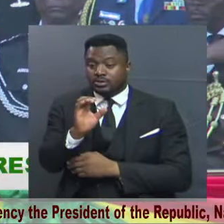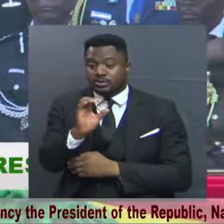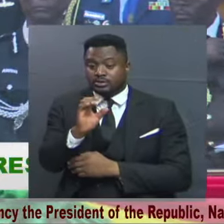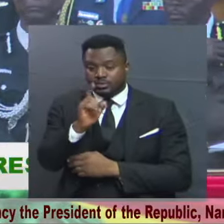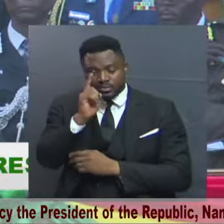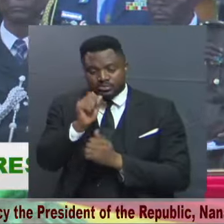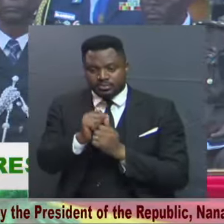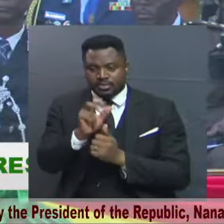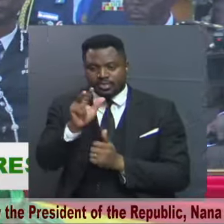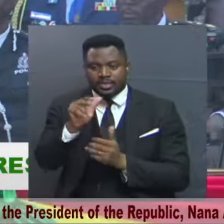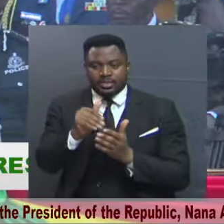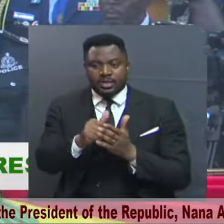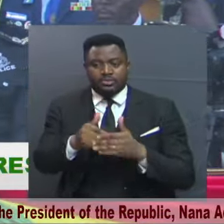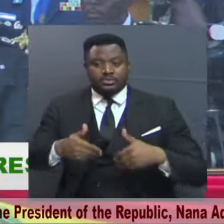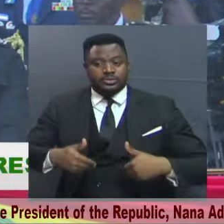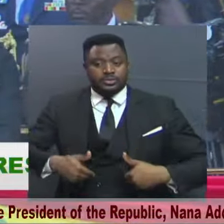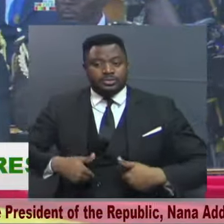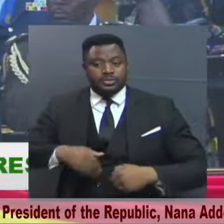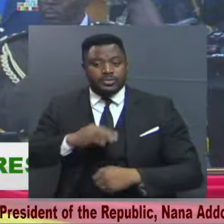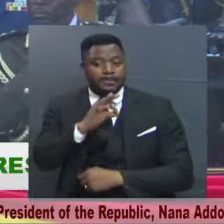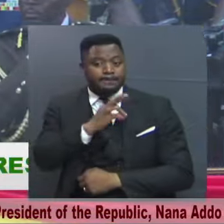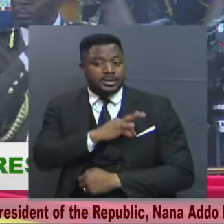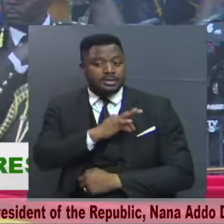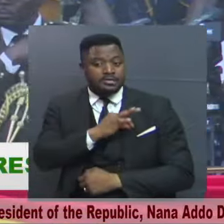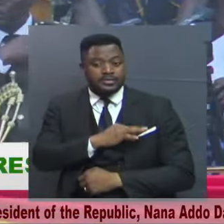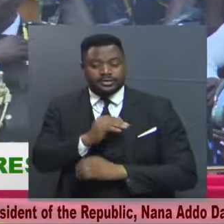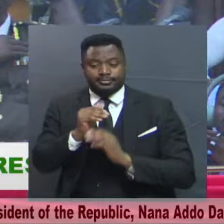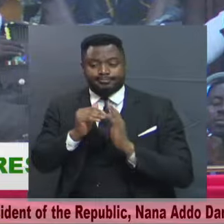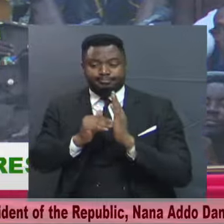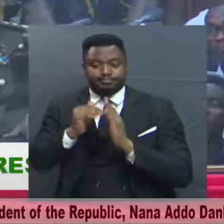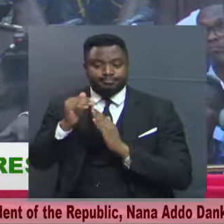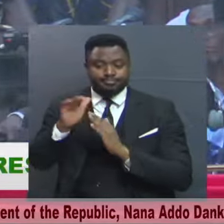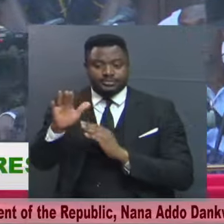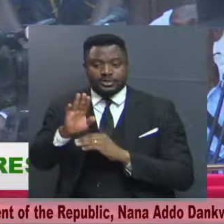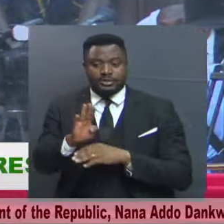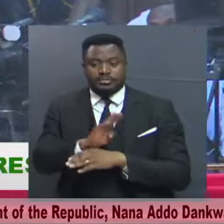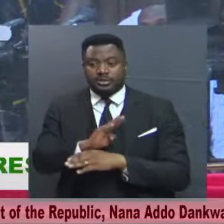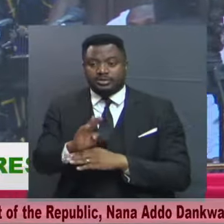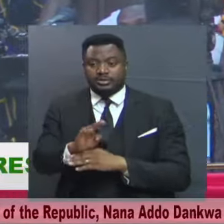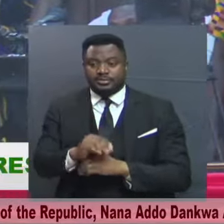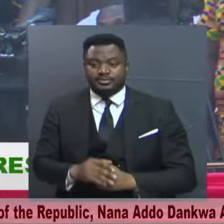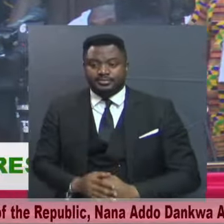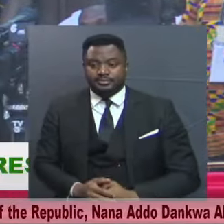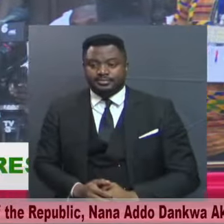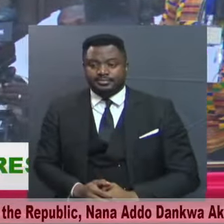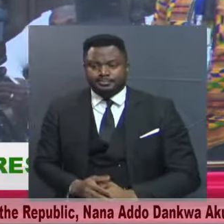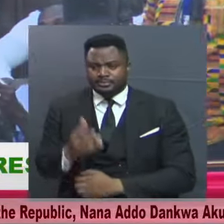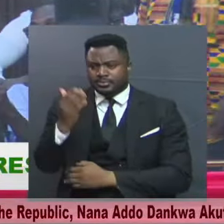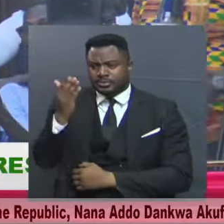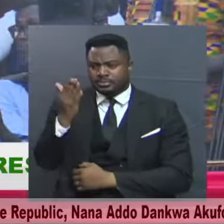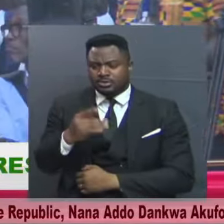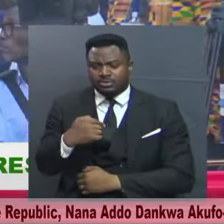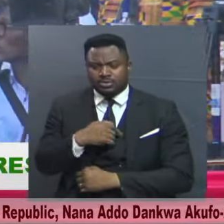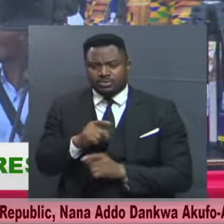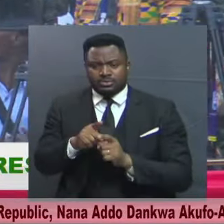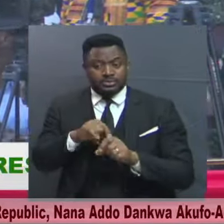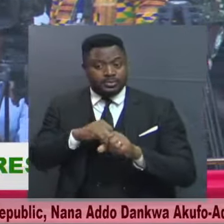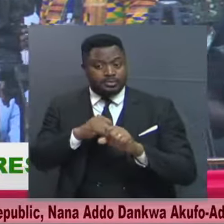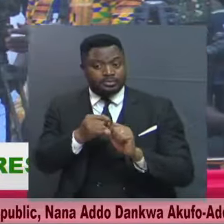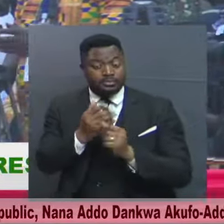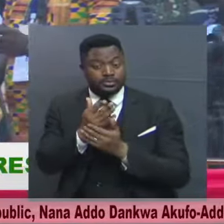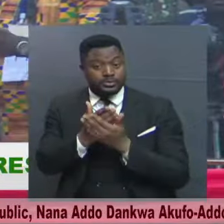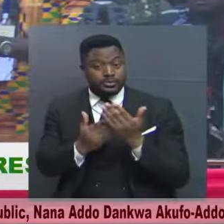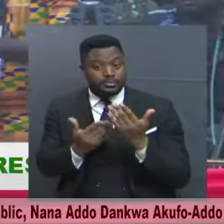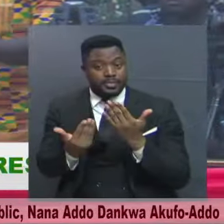some 3,000 youth beneficiaries to upscale their businesses Mr Speaker we're also implementing some